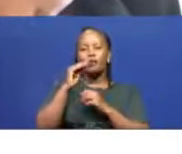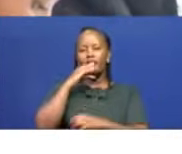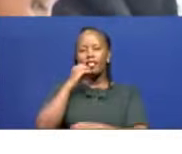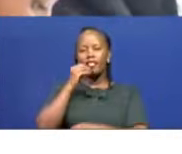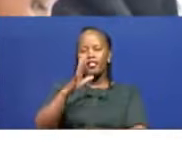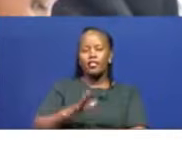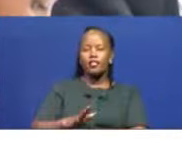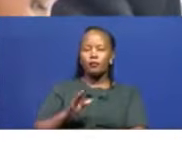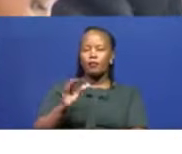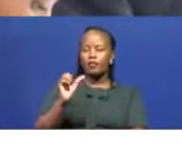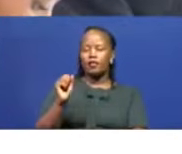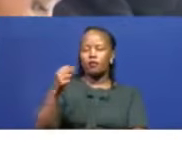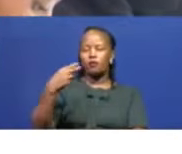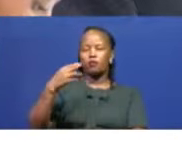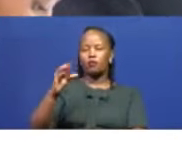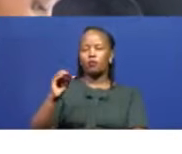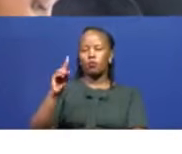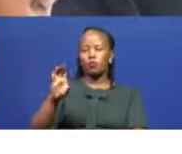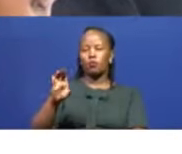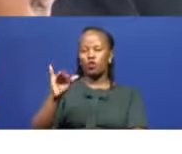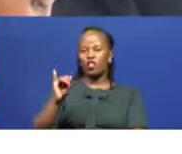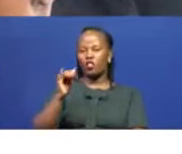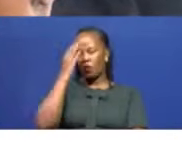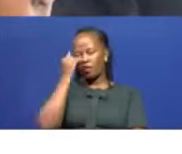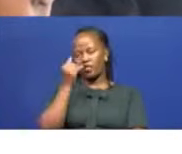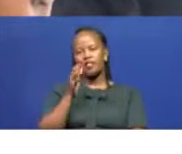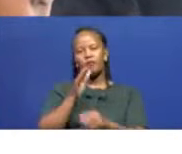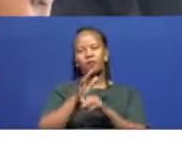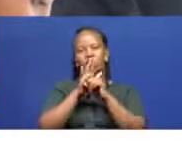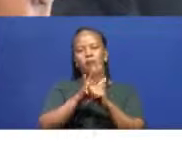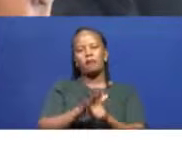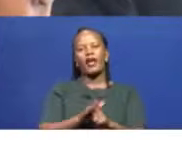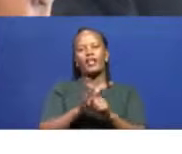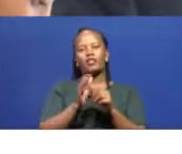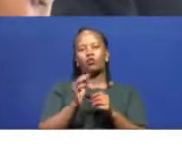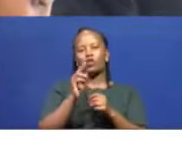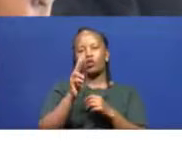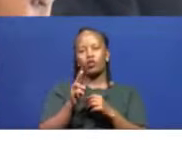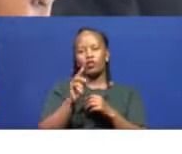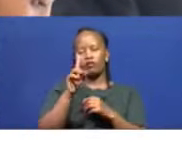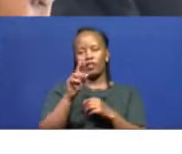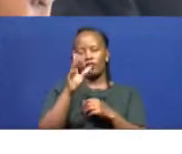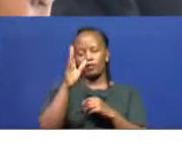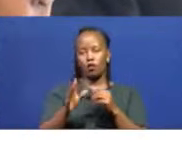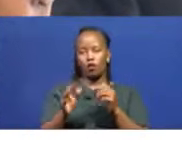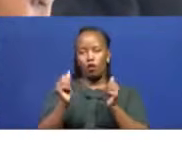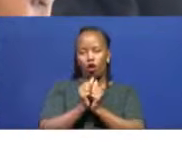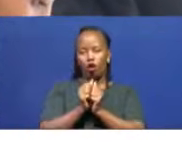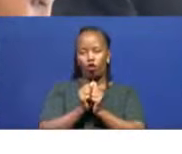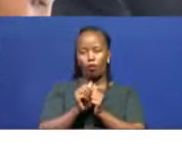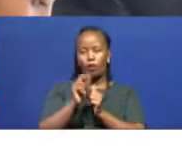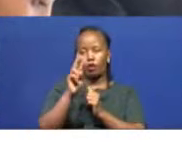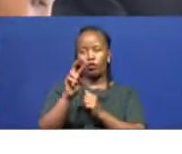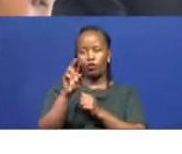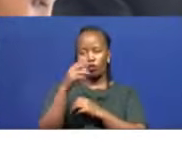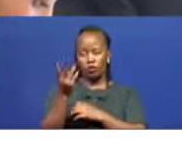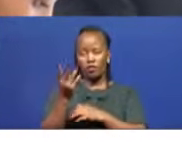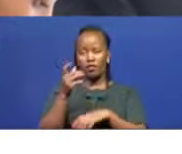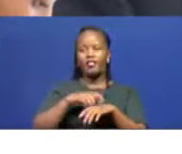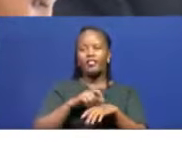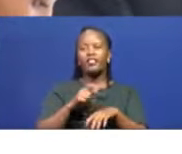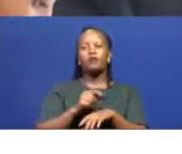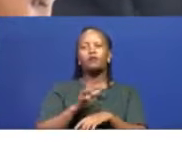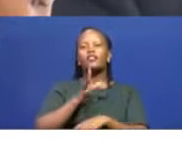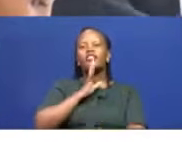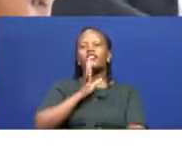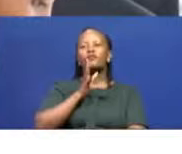Gladys Bose-Sholei of being biased in that on 23rd September 2024, while speaking at a function in